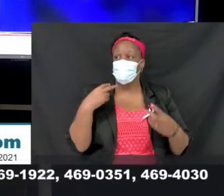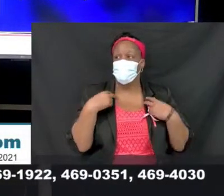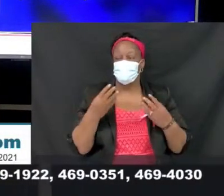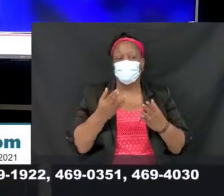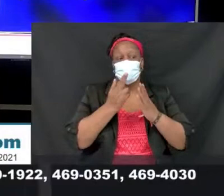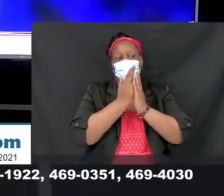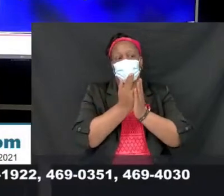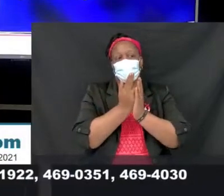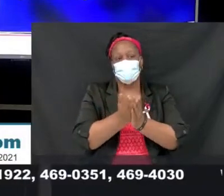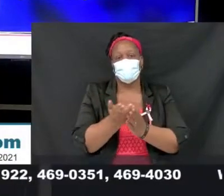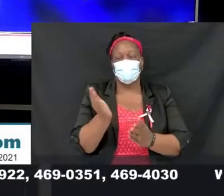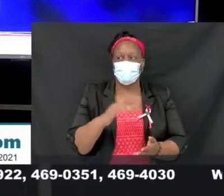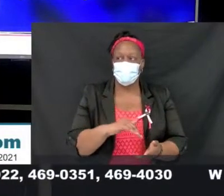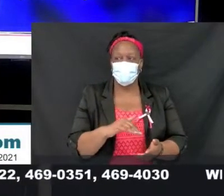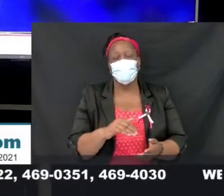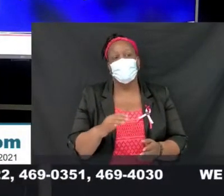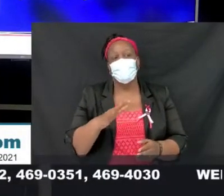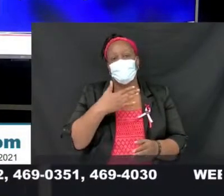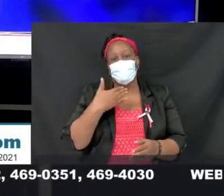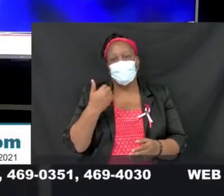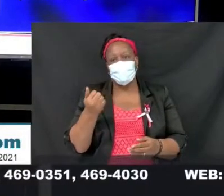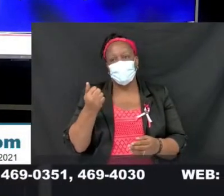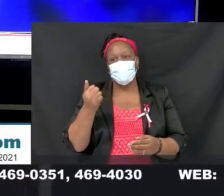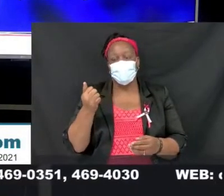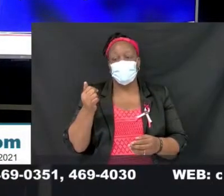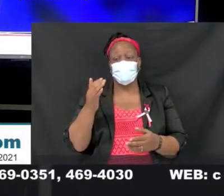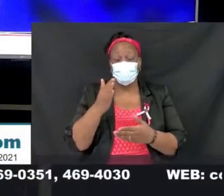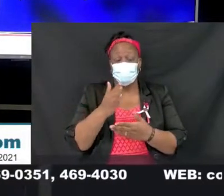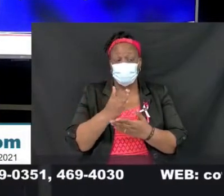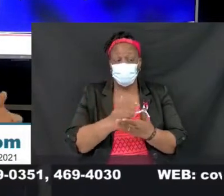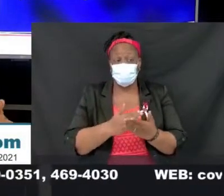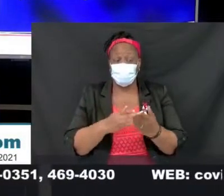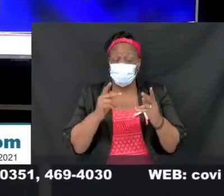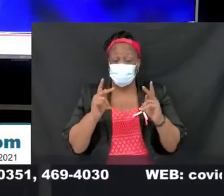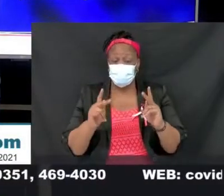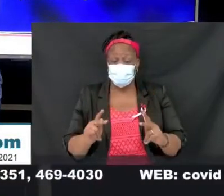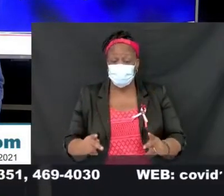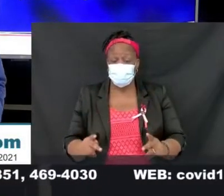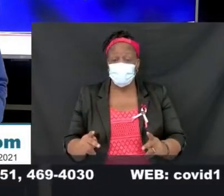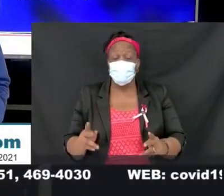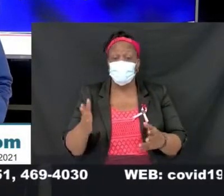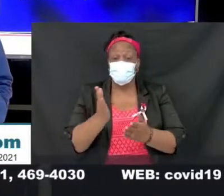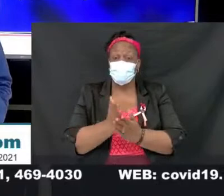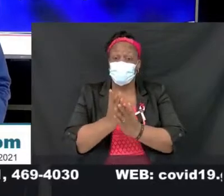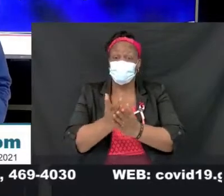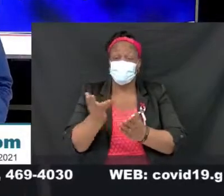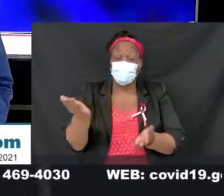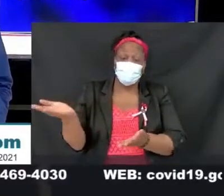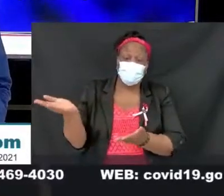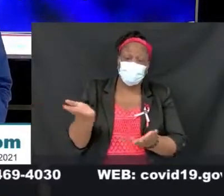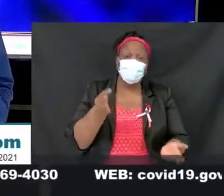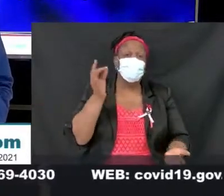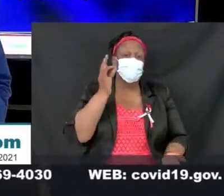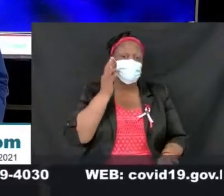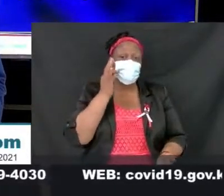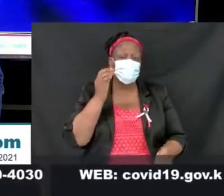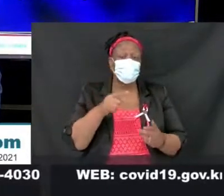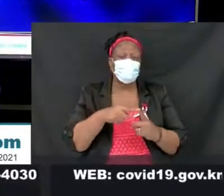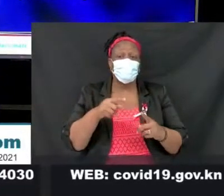some of the barriers. So when we hit that 80% mark, we need to review the regulations.